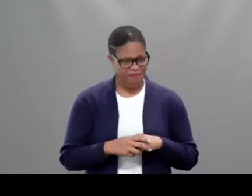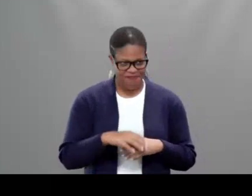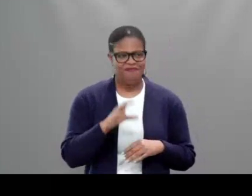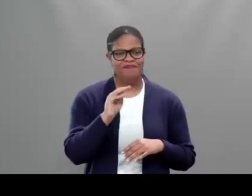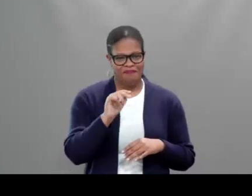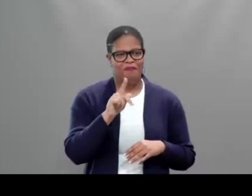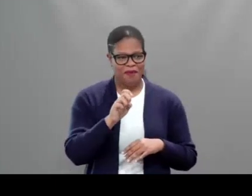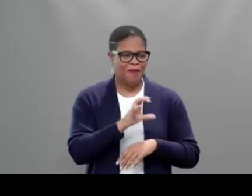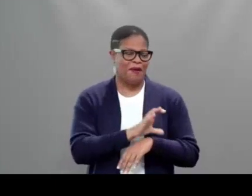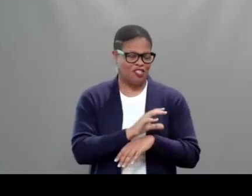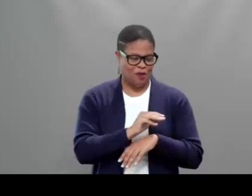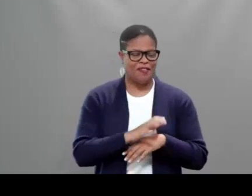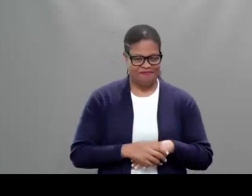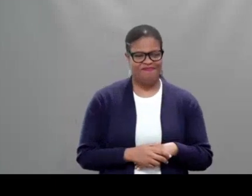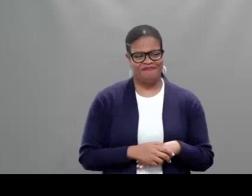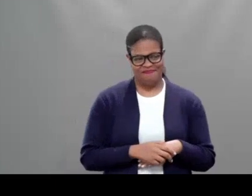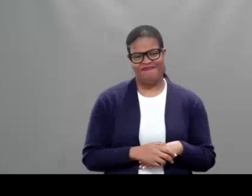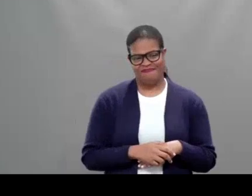Mike Chapman.